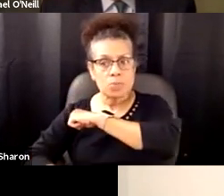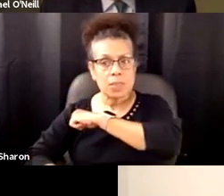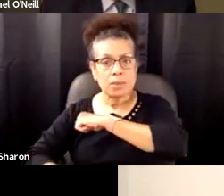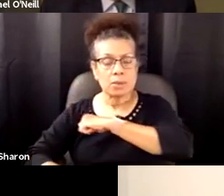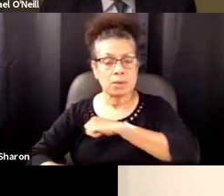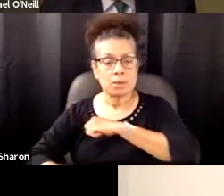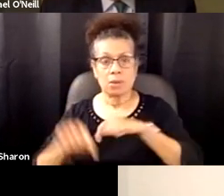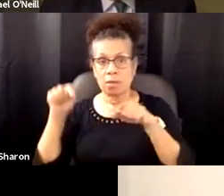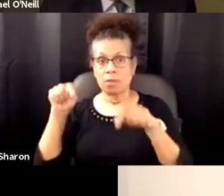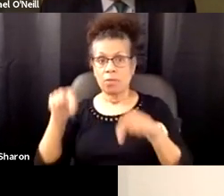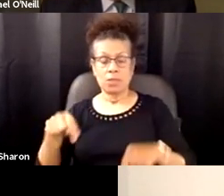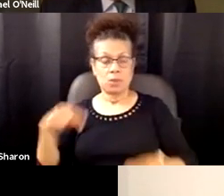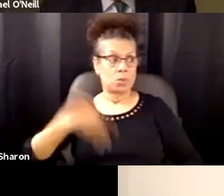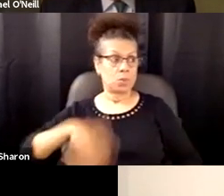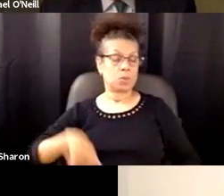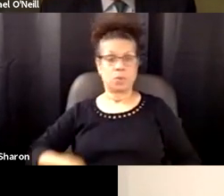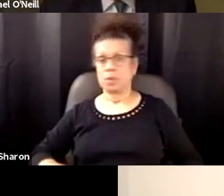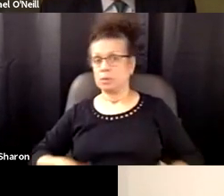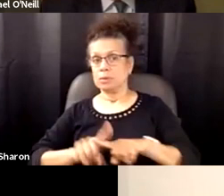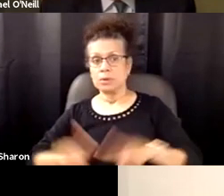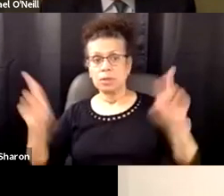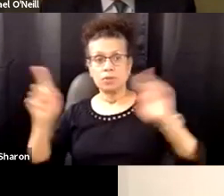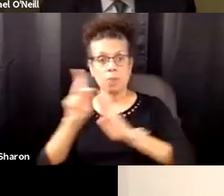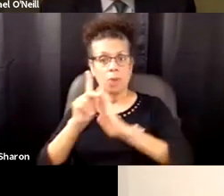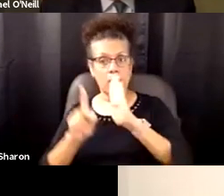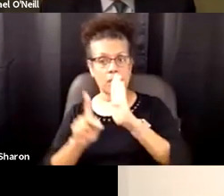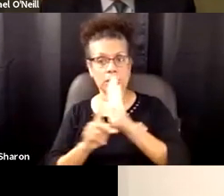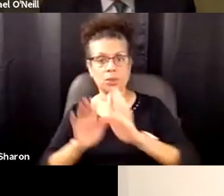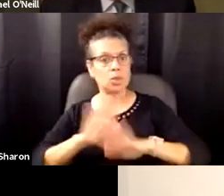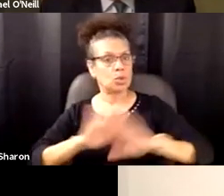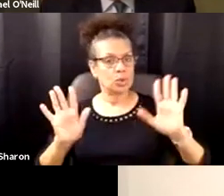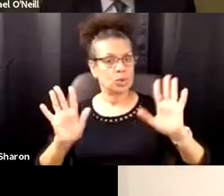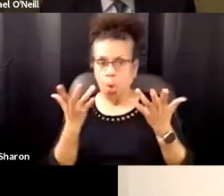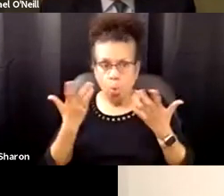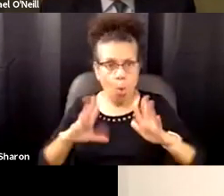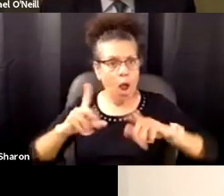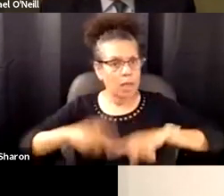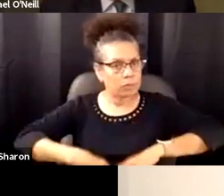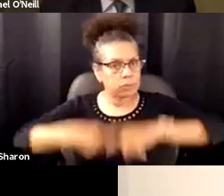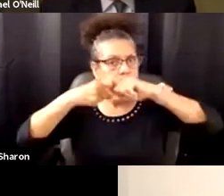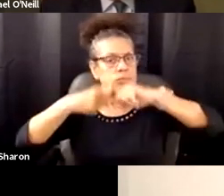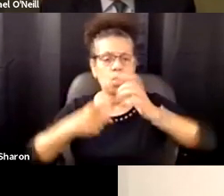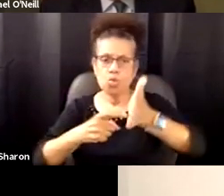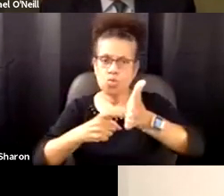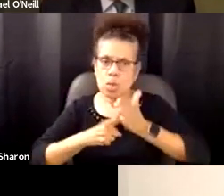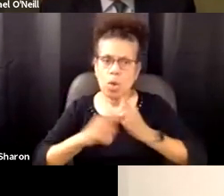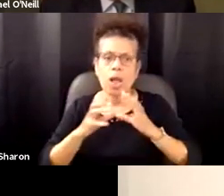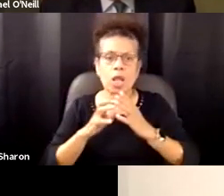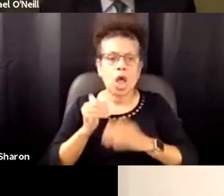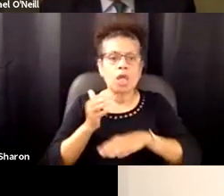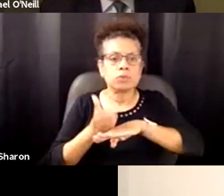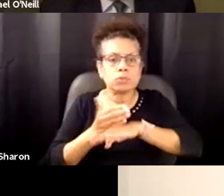progressive policy that restricts suspension that requires a lot of process for